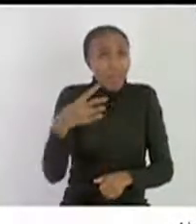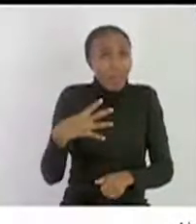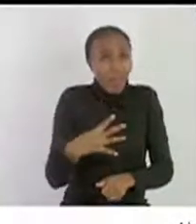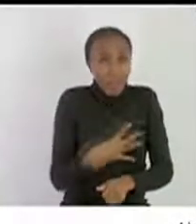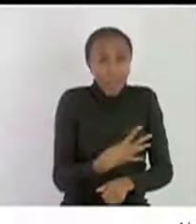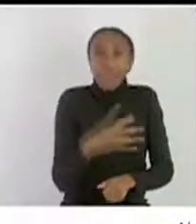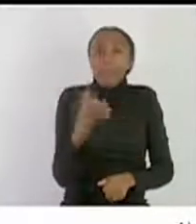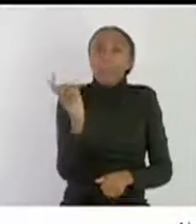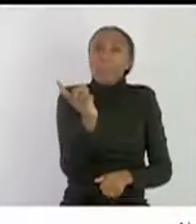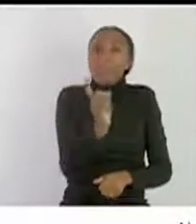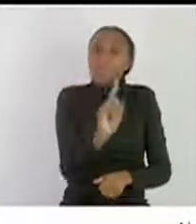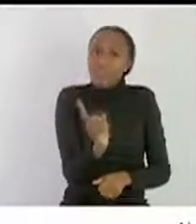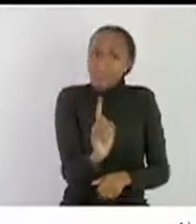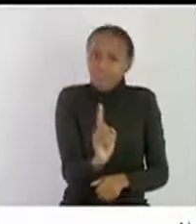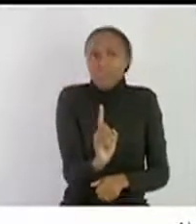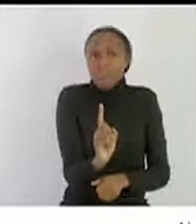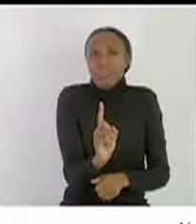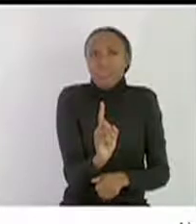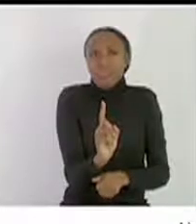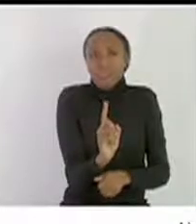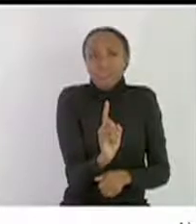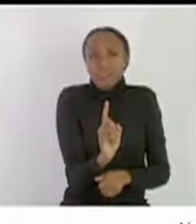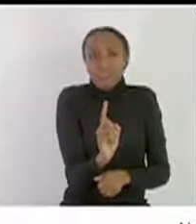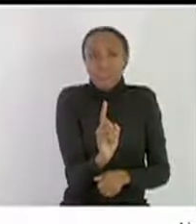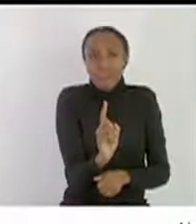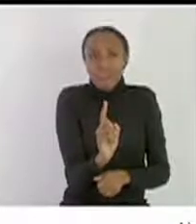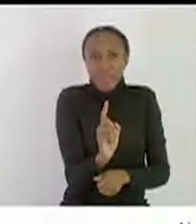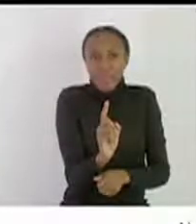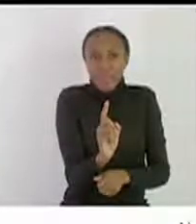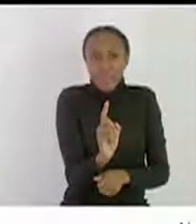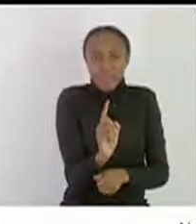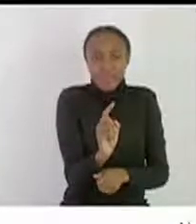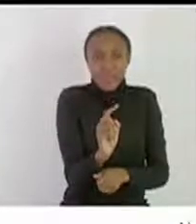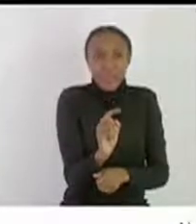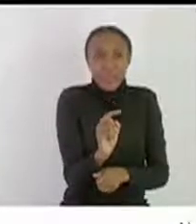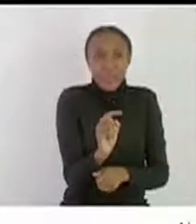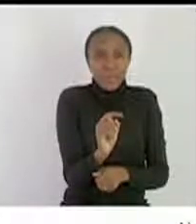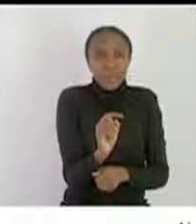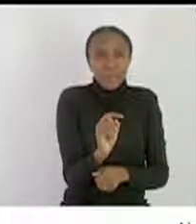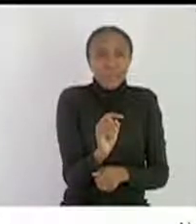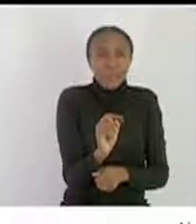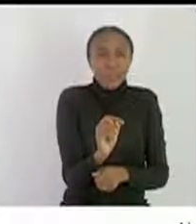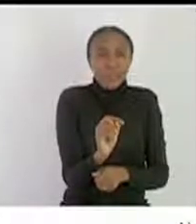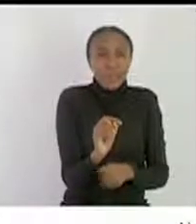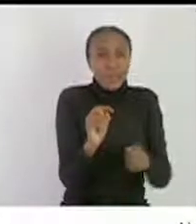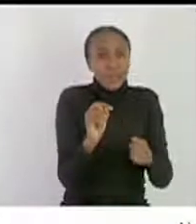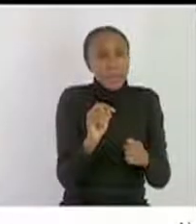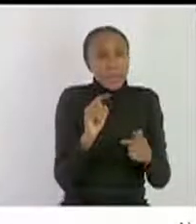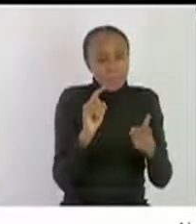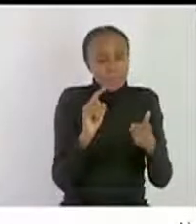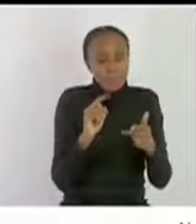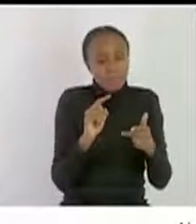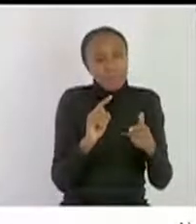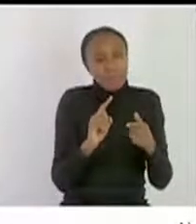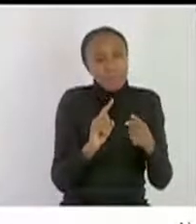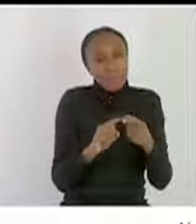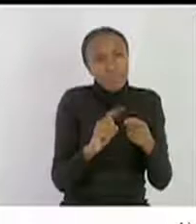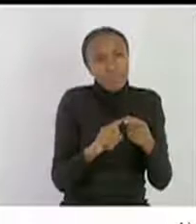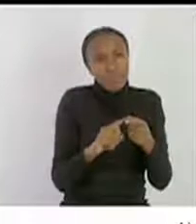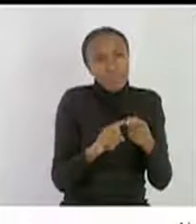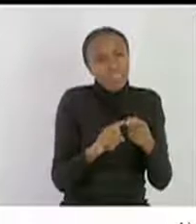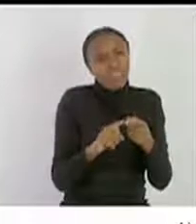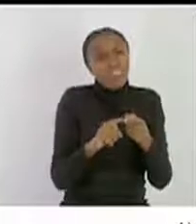Tell us what is HIV, and you also tell us what is AIDS. Another question is, mention